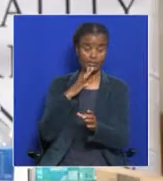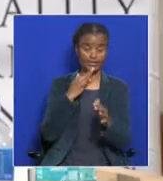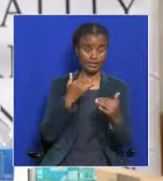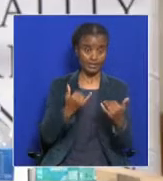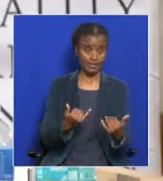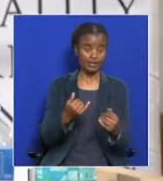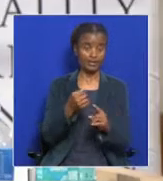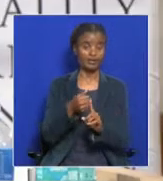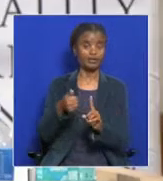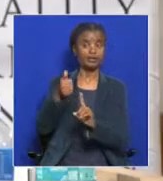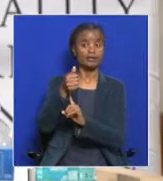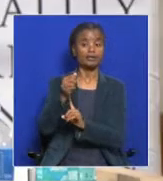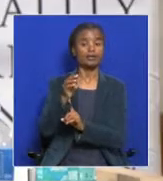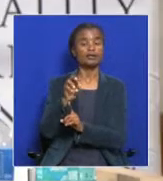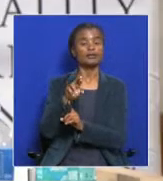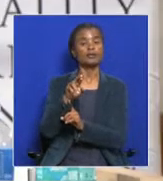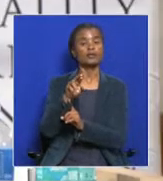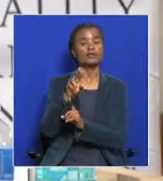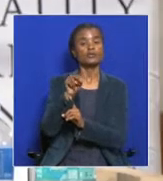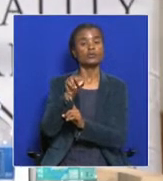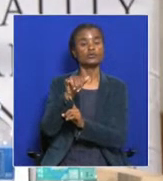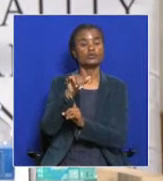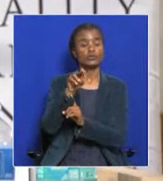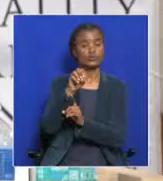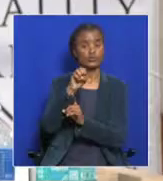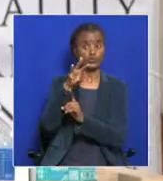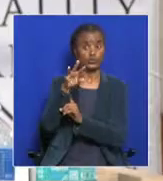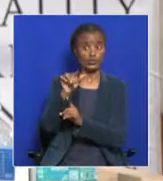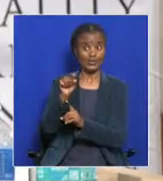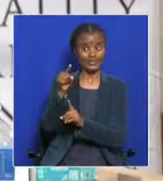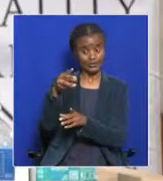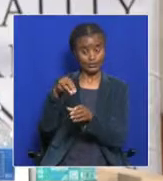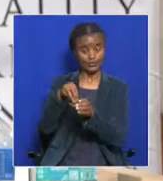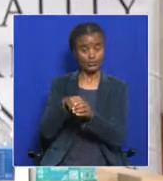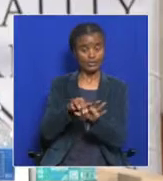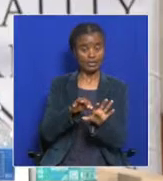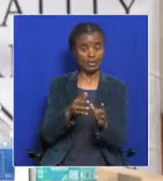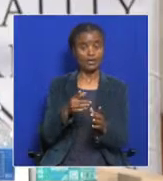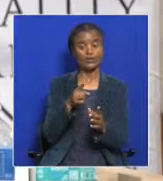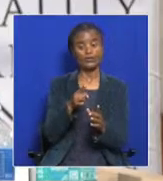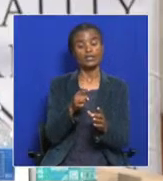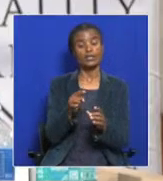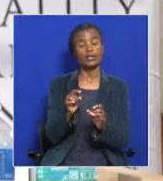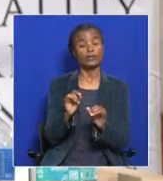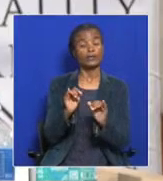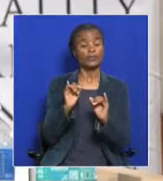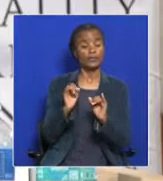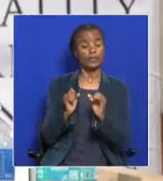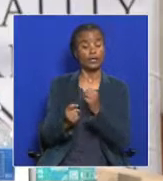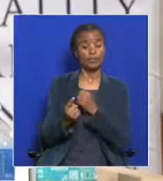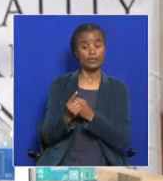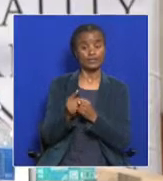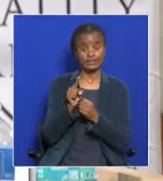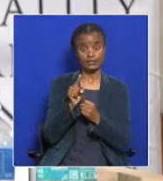contributed to that outcome by failing to deal with the crisis that you were faced with at the